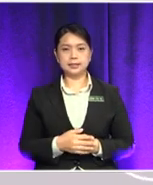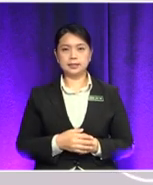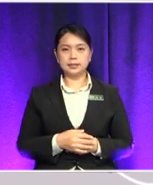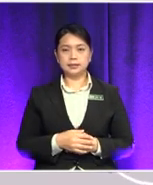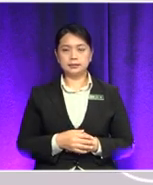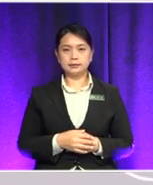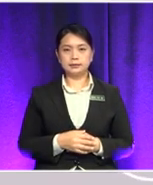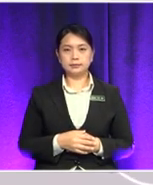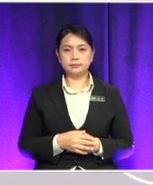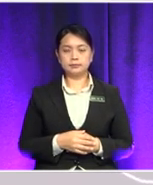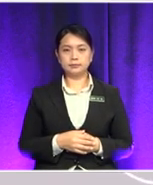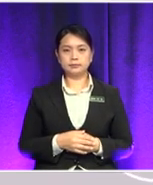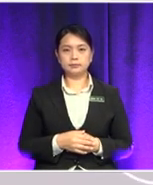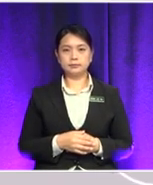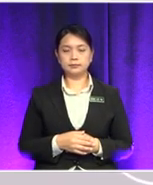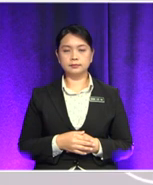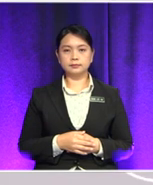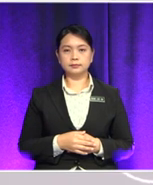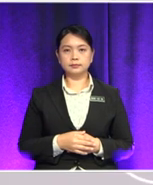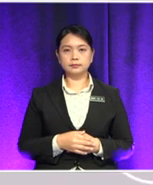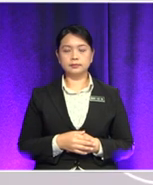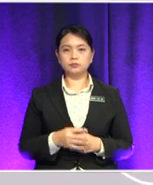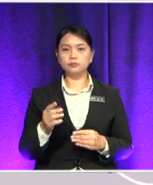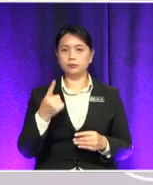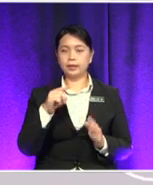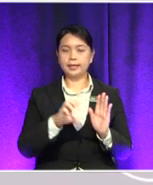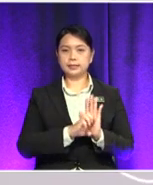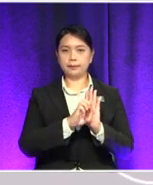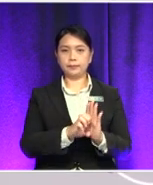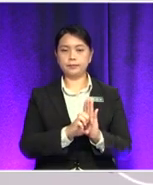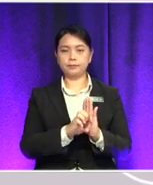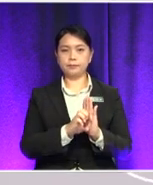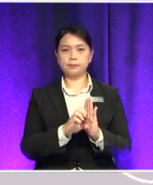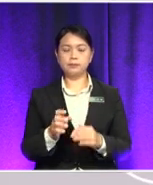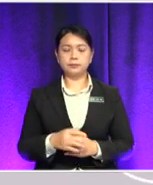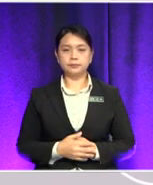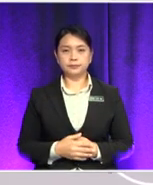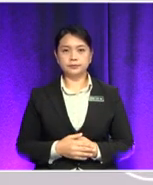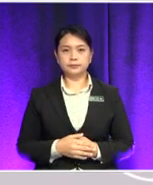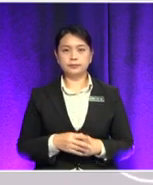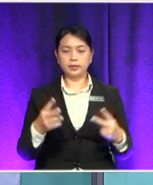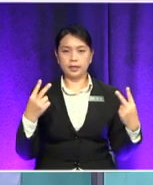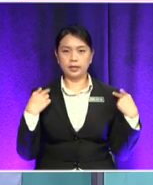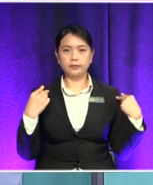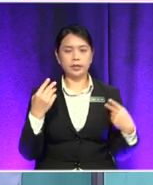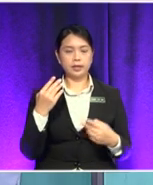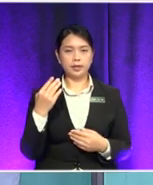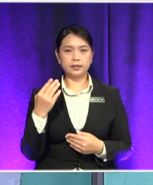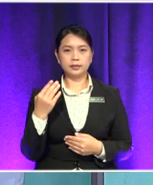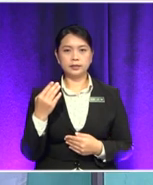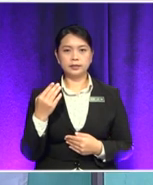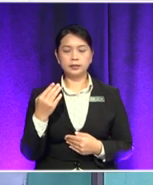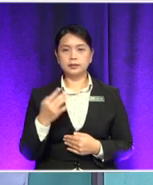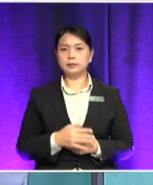cohesive devices. So I give you some examples here. The first one, fanboys. Have you ever heard of this? Fanboys?